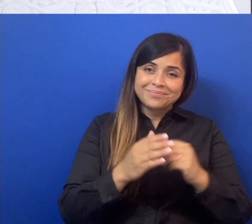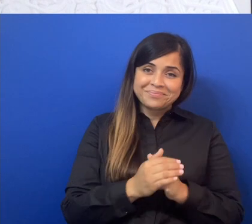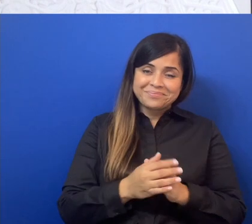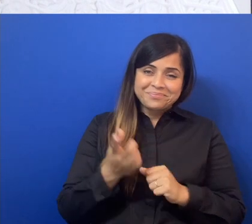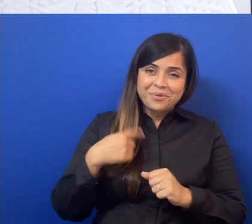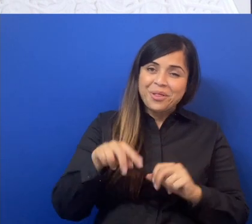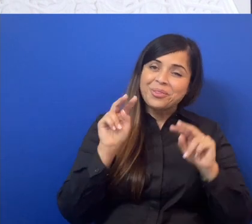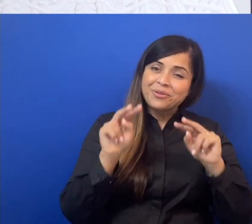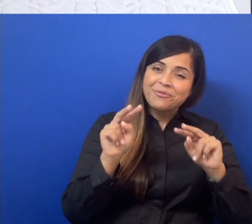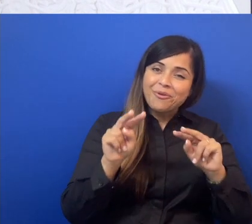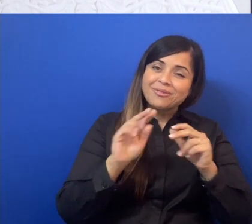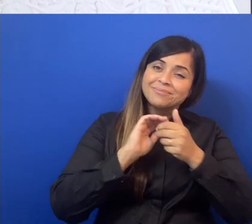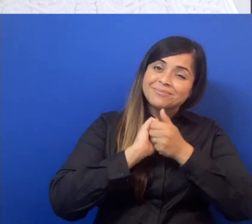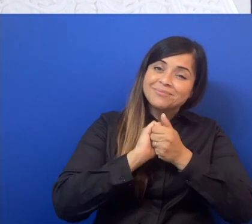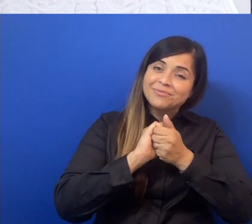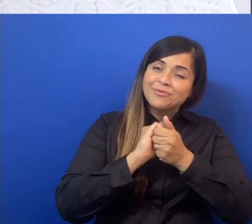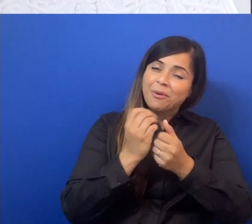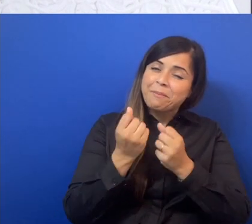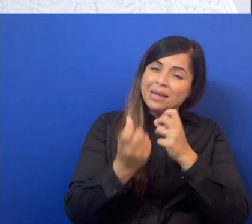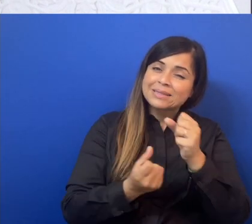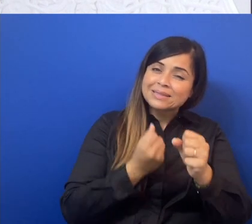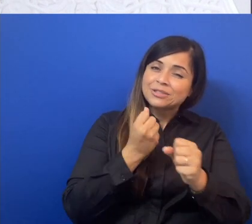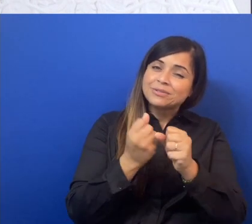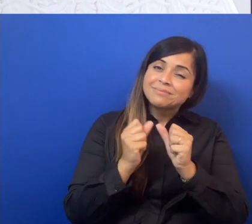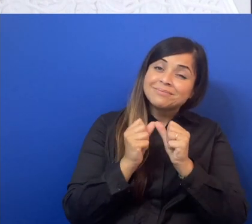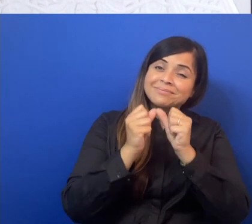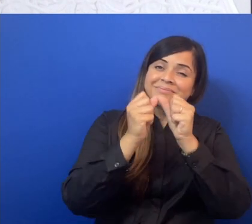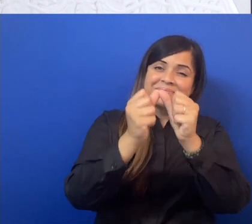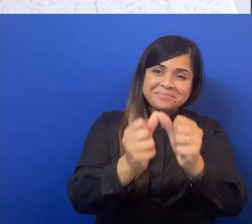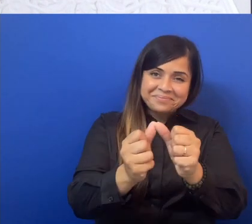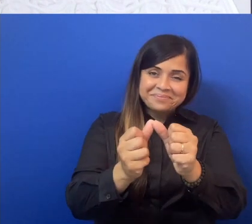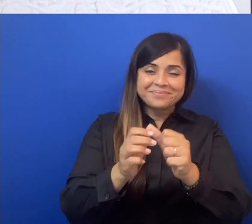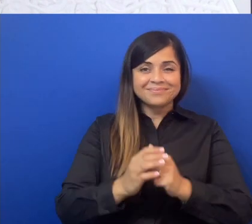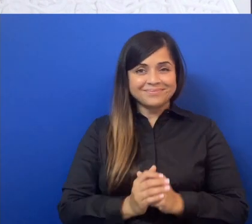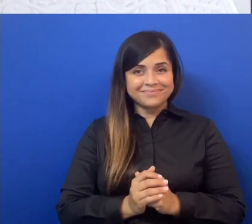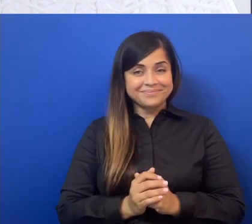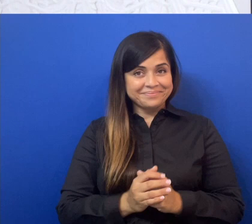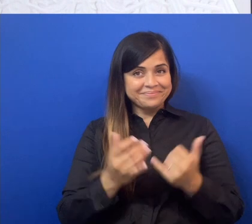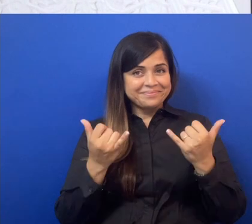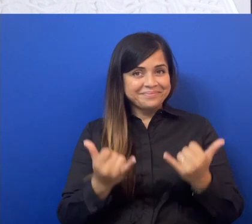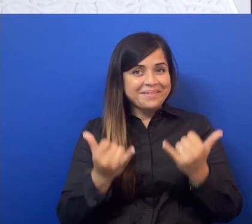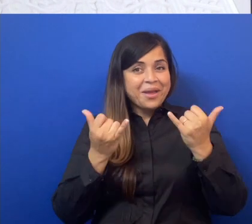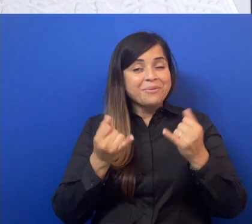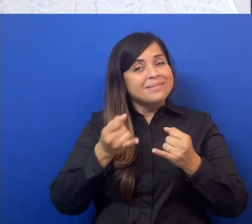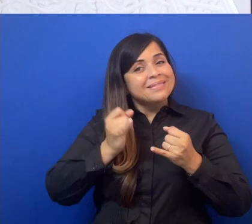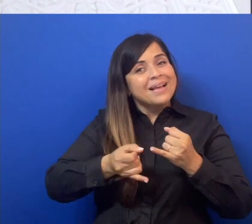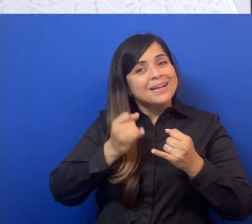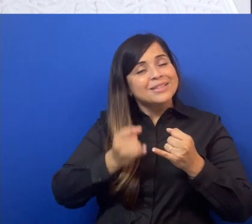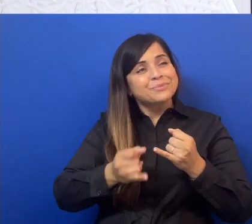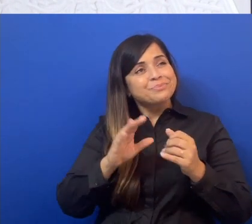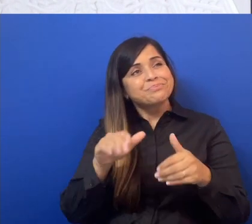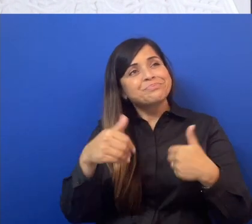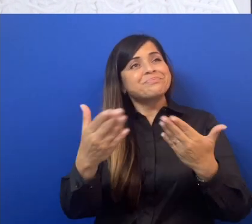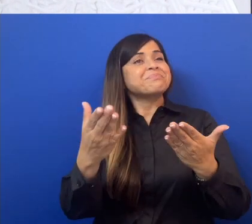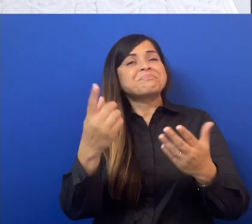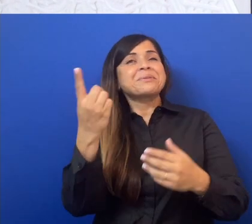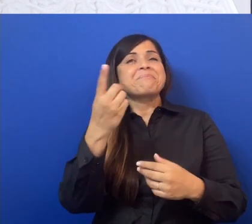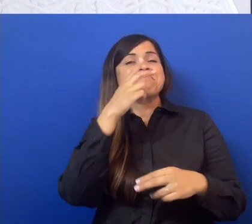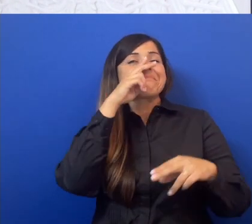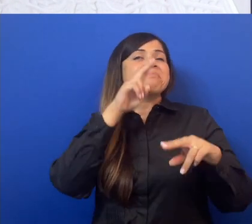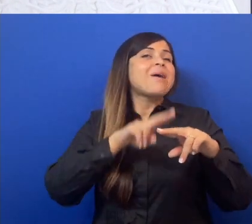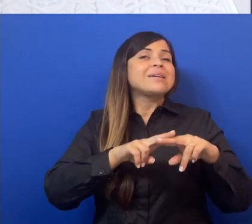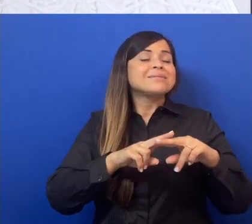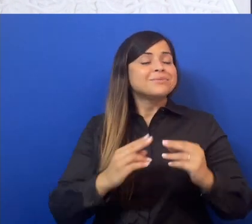our continued association for many, many years to come. We're going to leave you with some fodder for the spirit, some inspiration